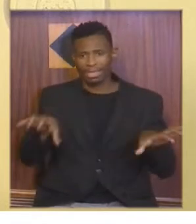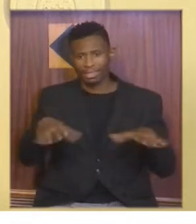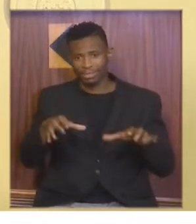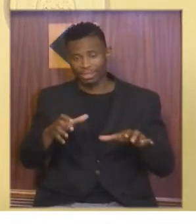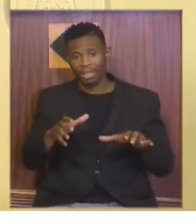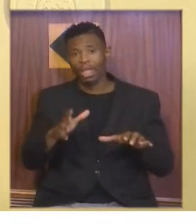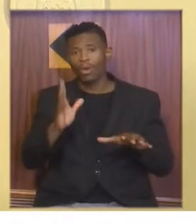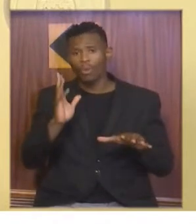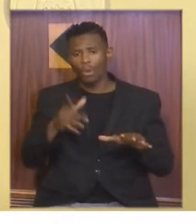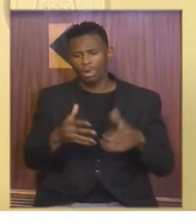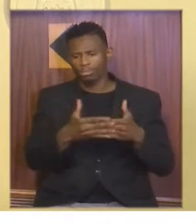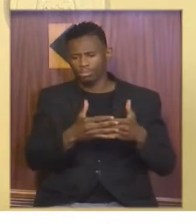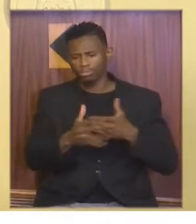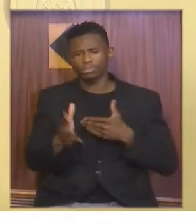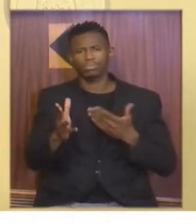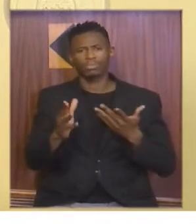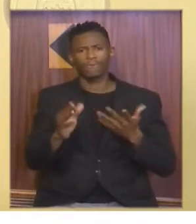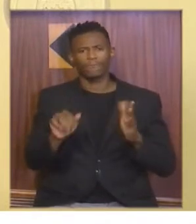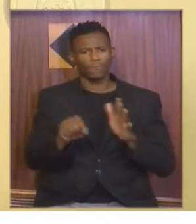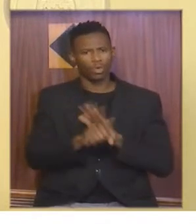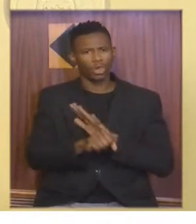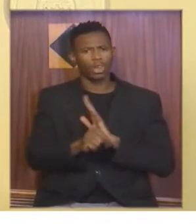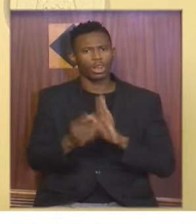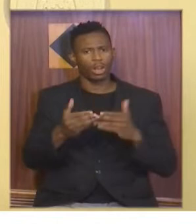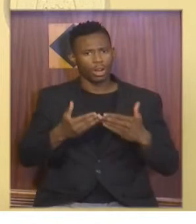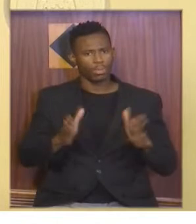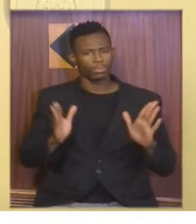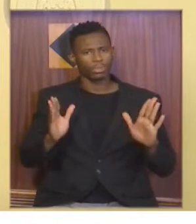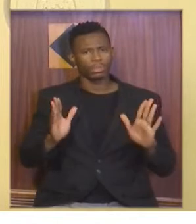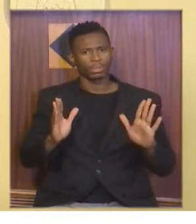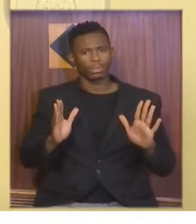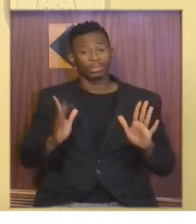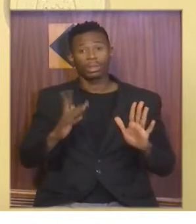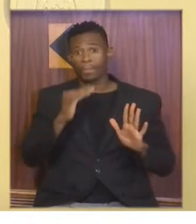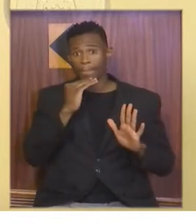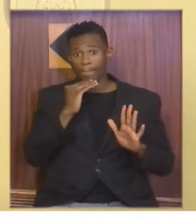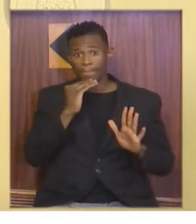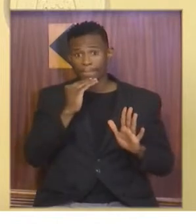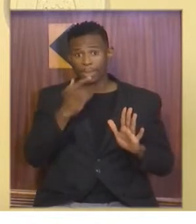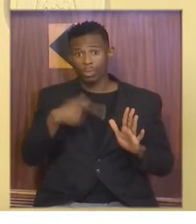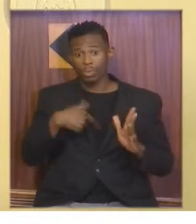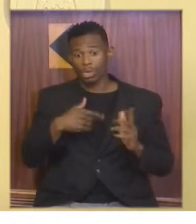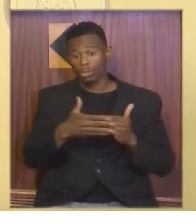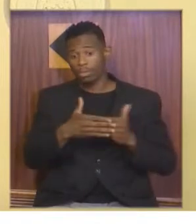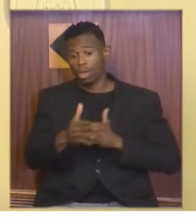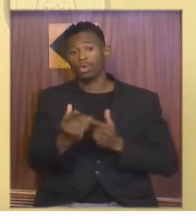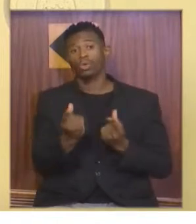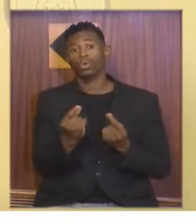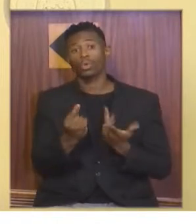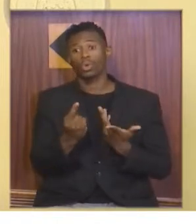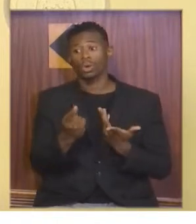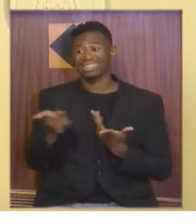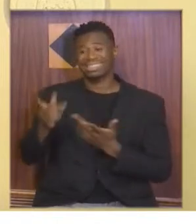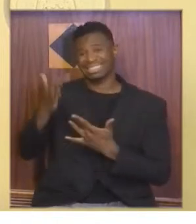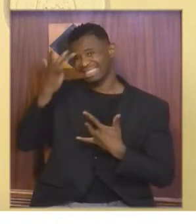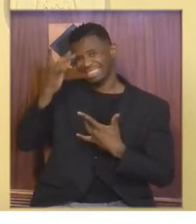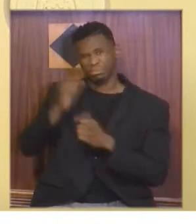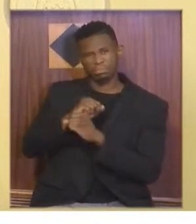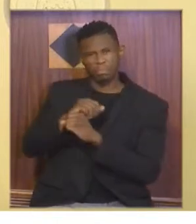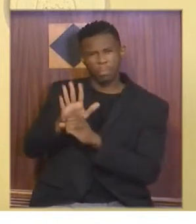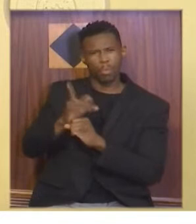lifted. Going forward, our most important defenses against the disease